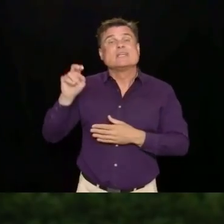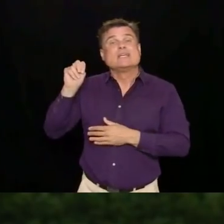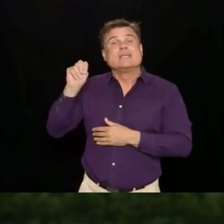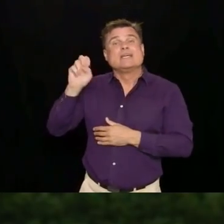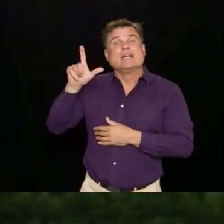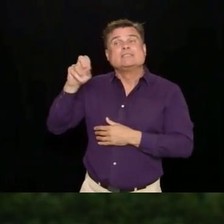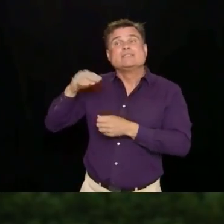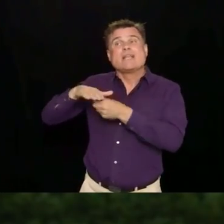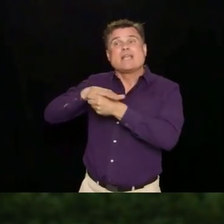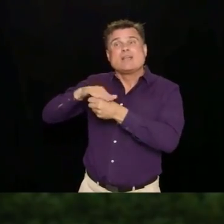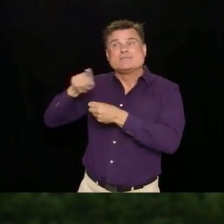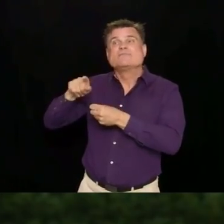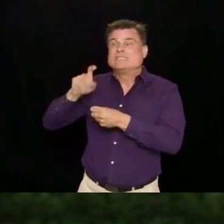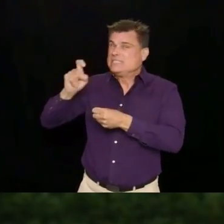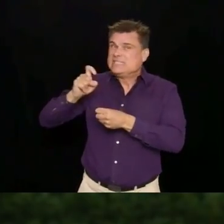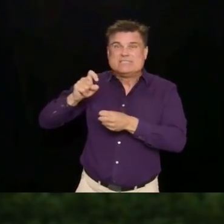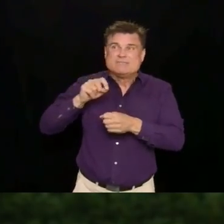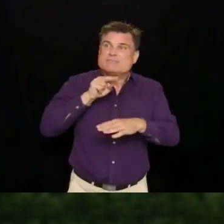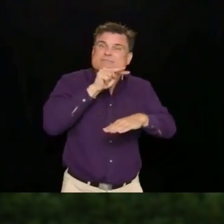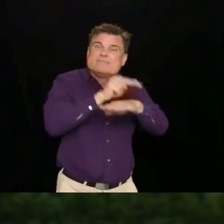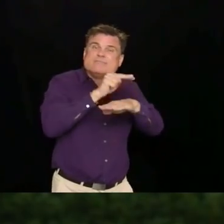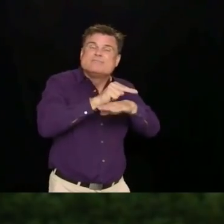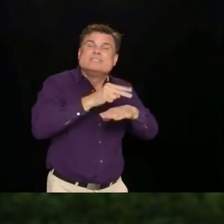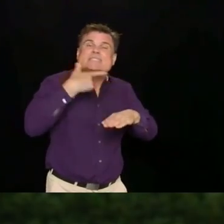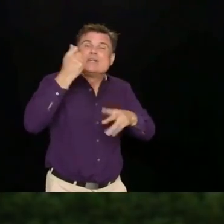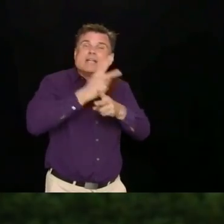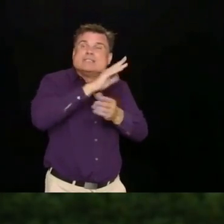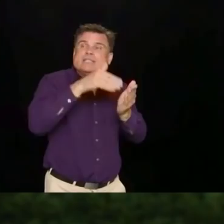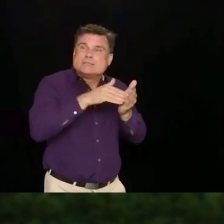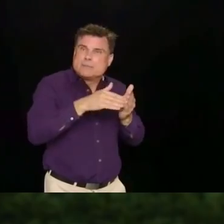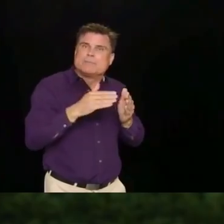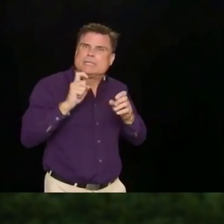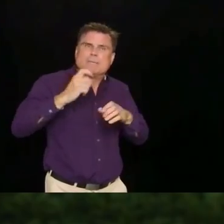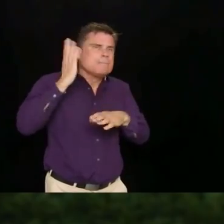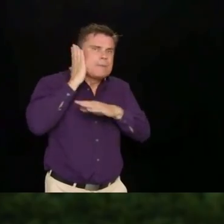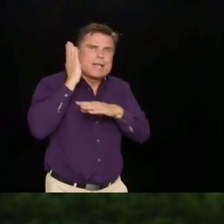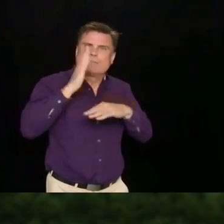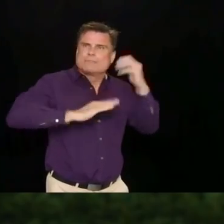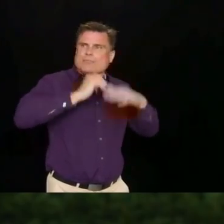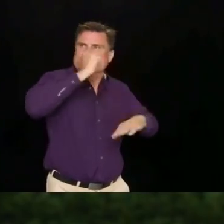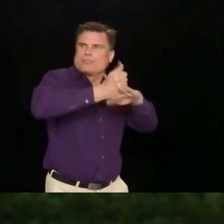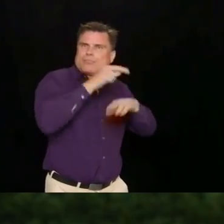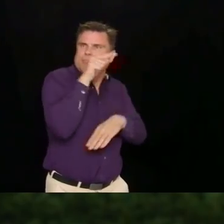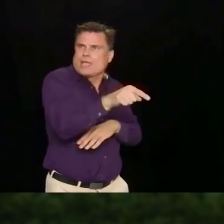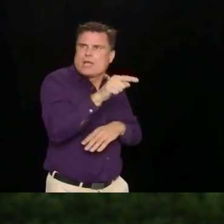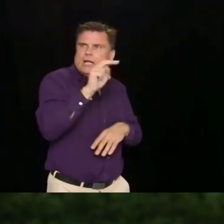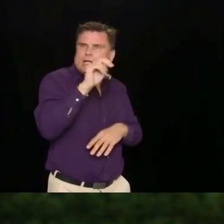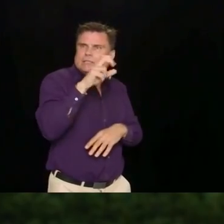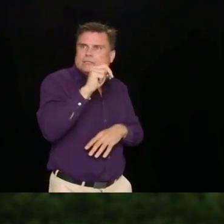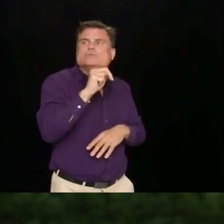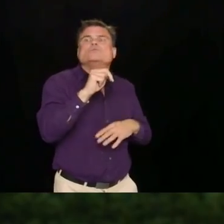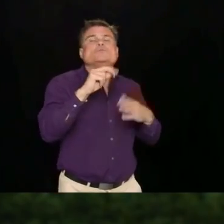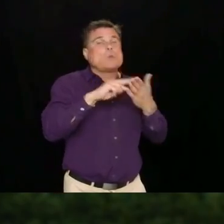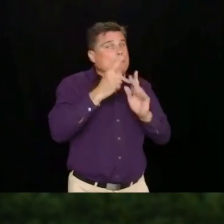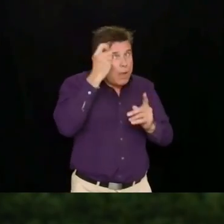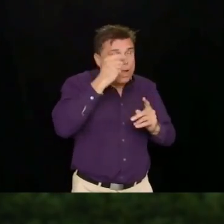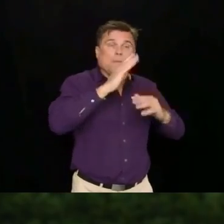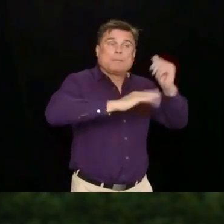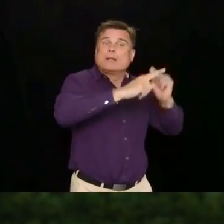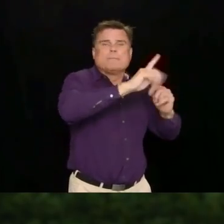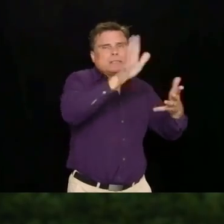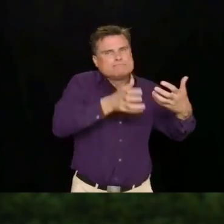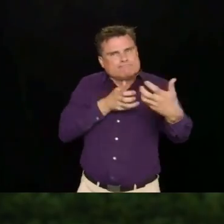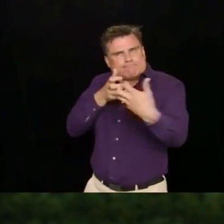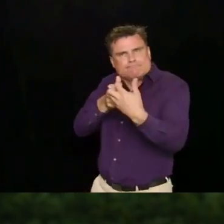beds. And we know that these beds, this facility needs to be part of a community. It needs to be part of a campus